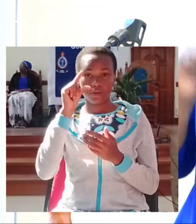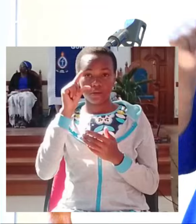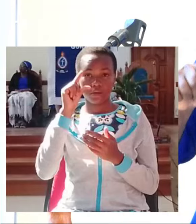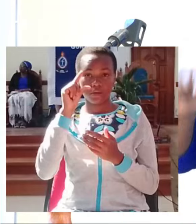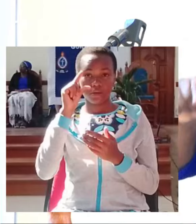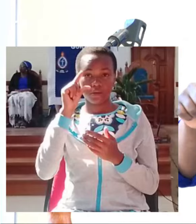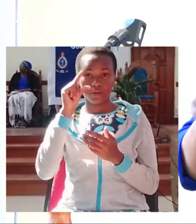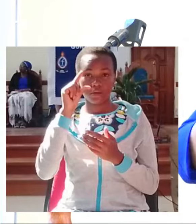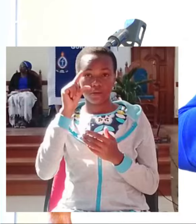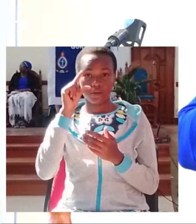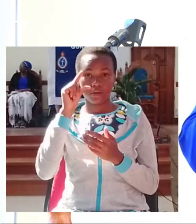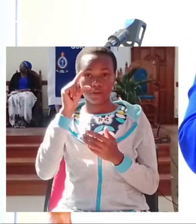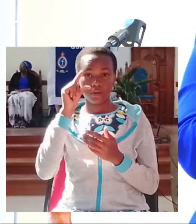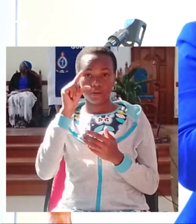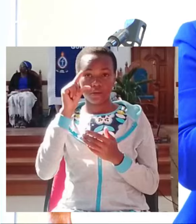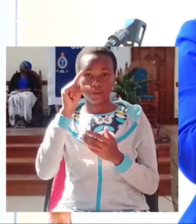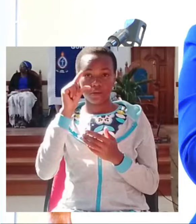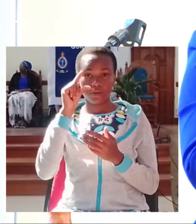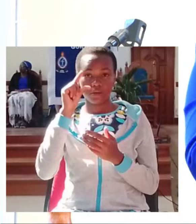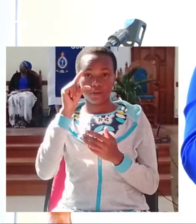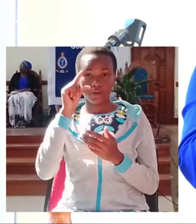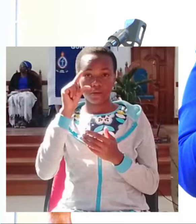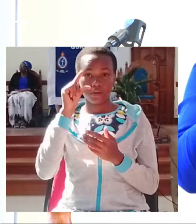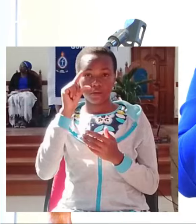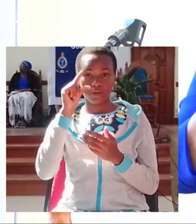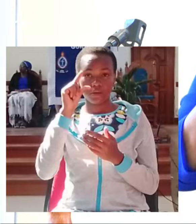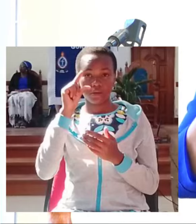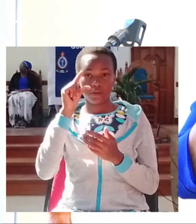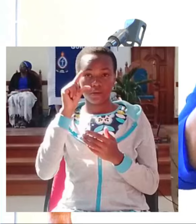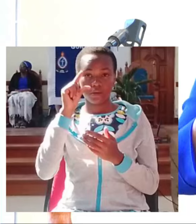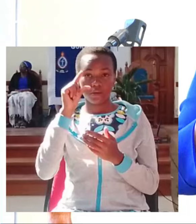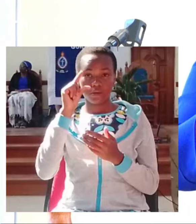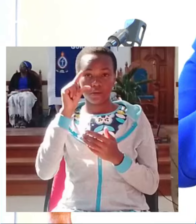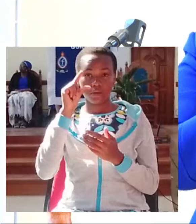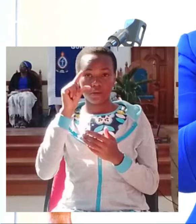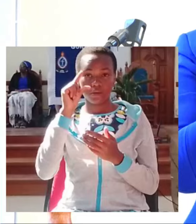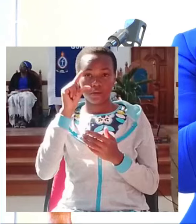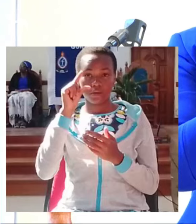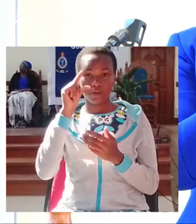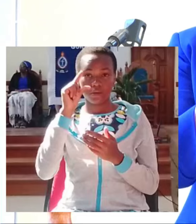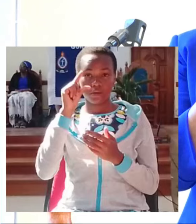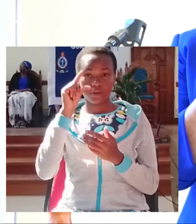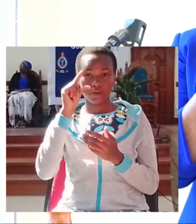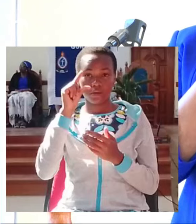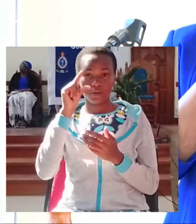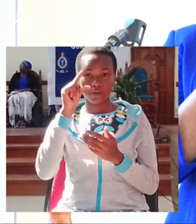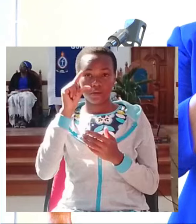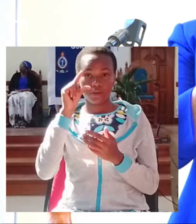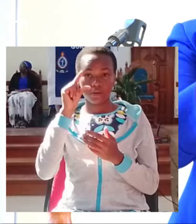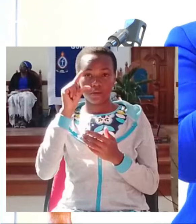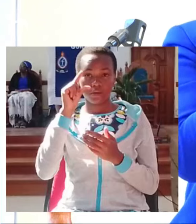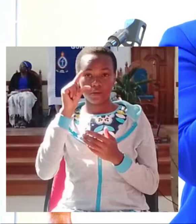us, that we go straight to God and talk to him, that he has given us the power to